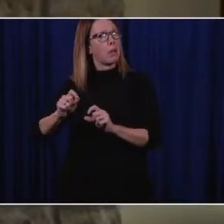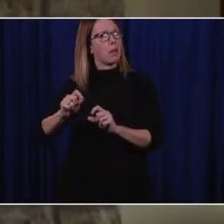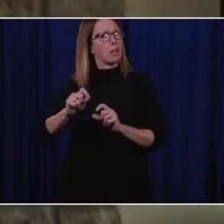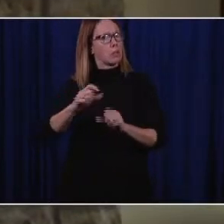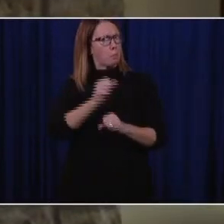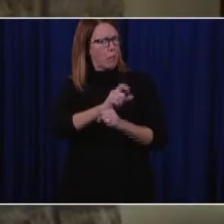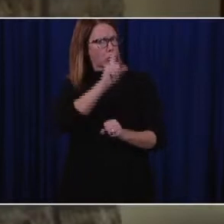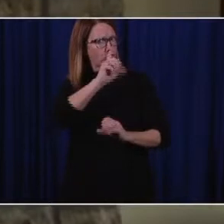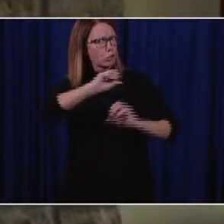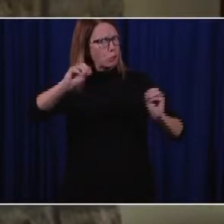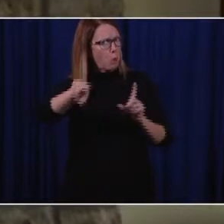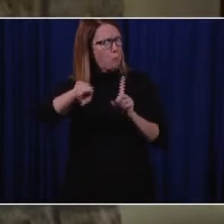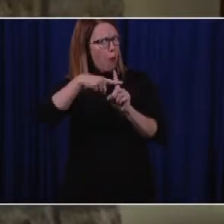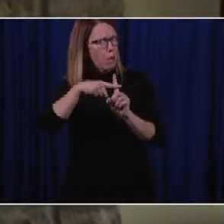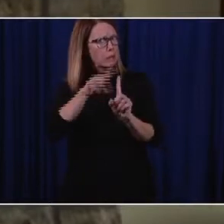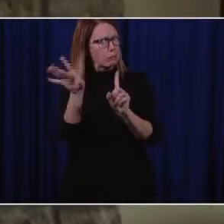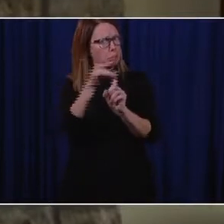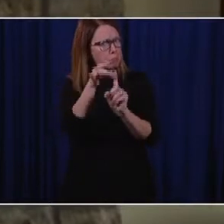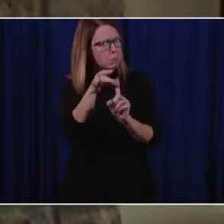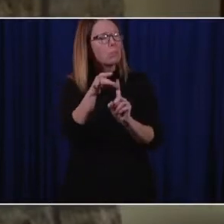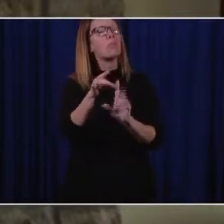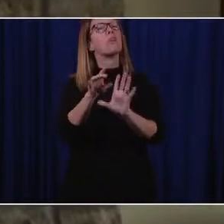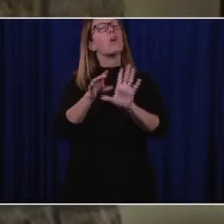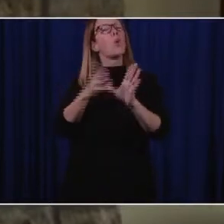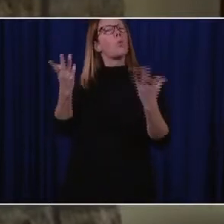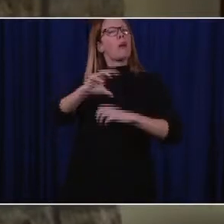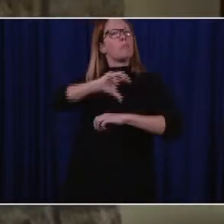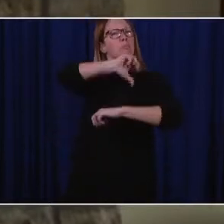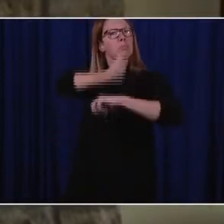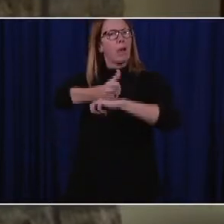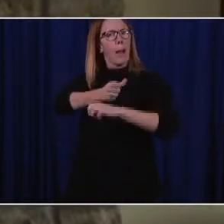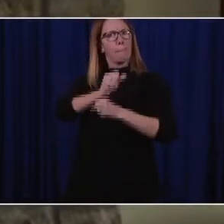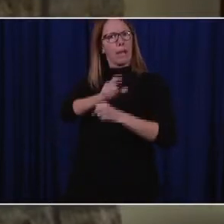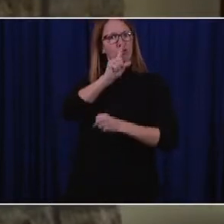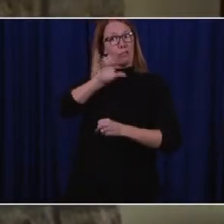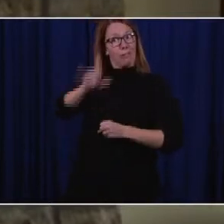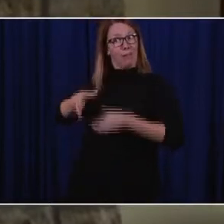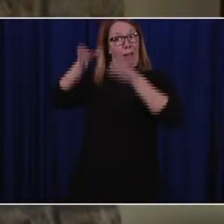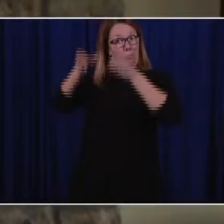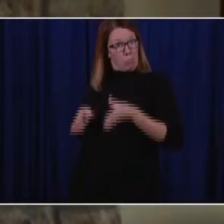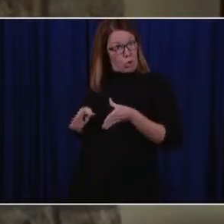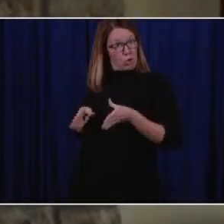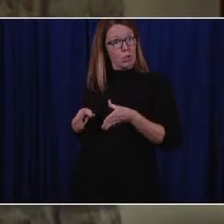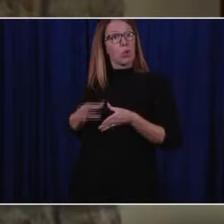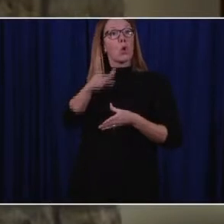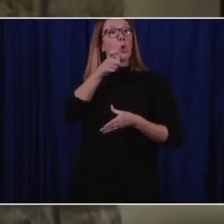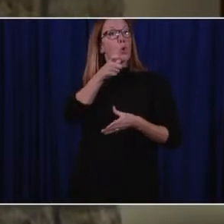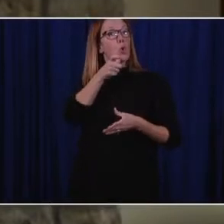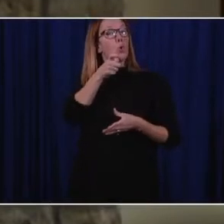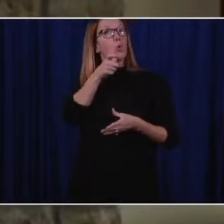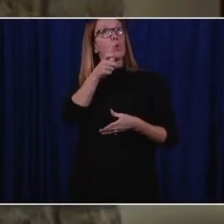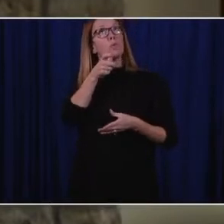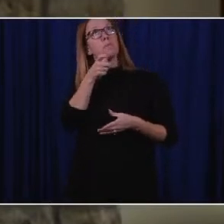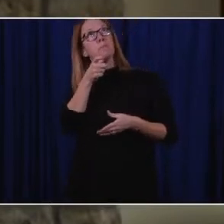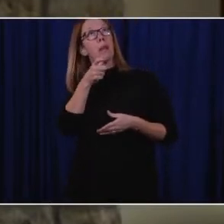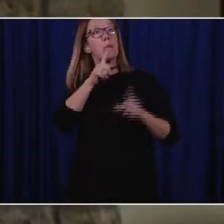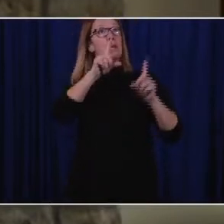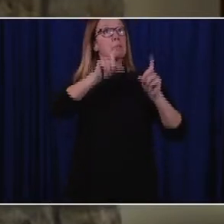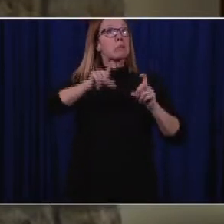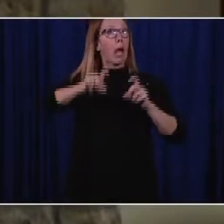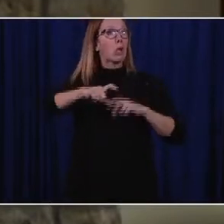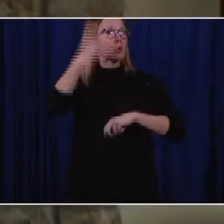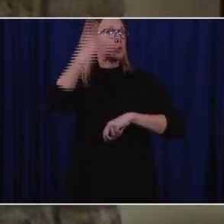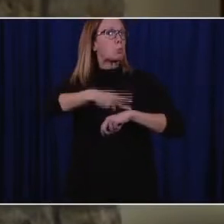or not. What is in place to make sure the same person who maybe tests twice in a